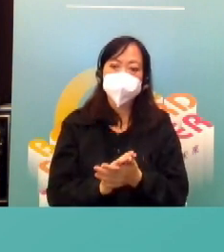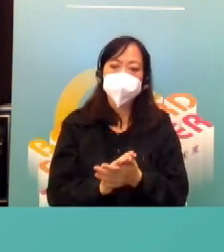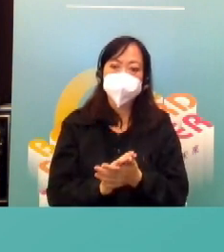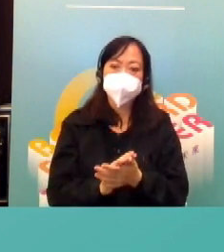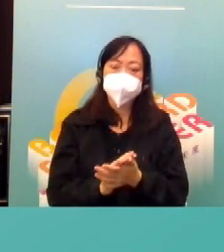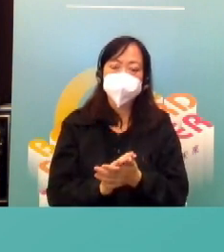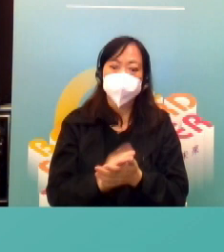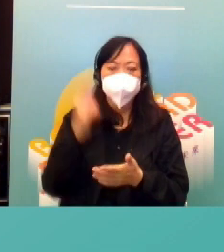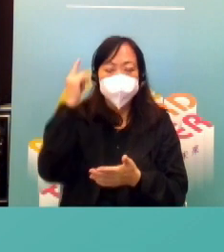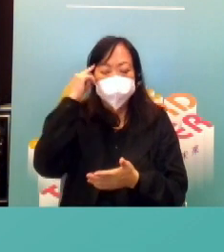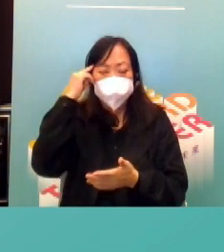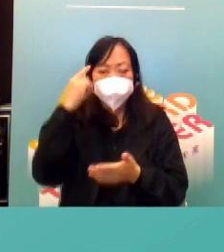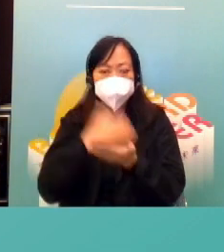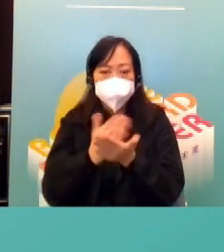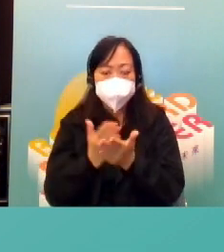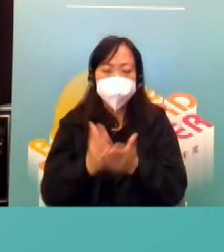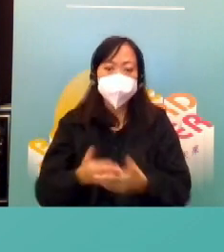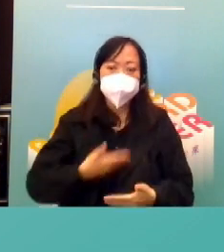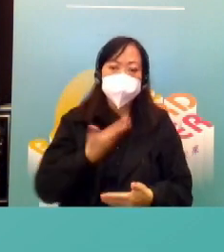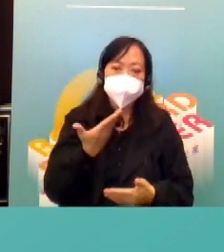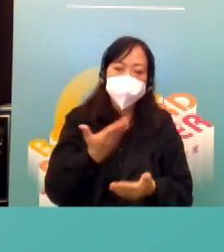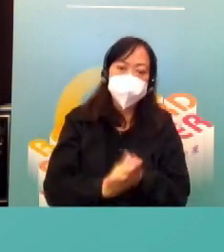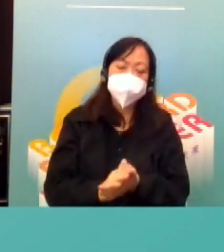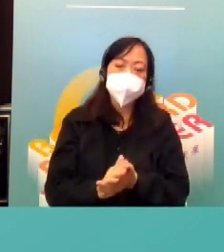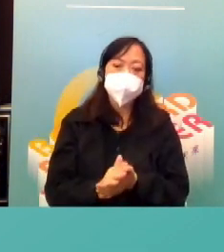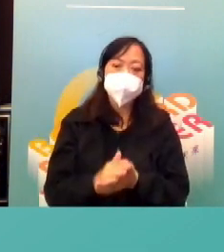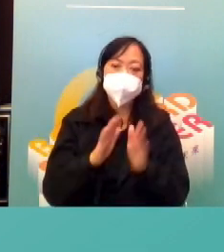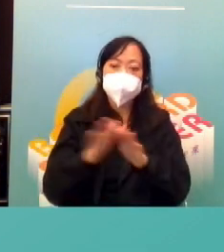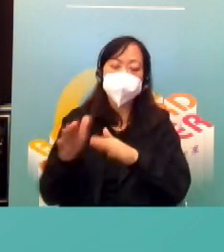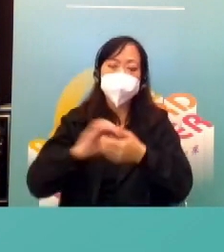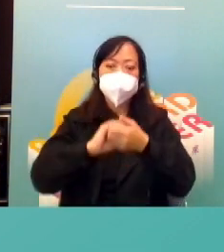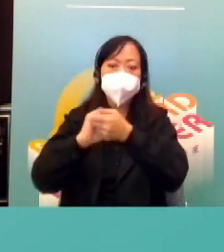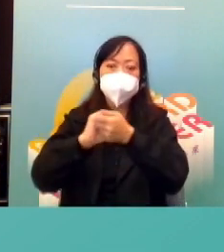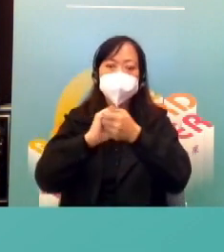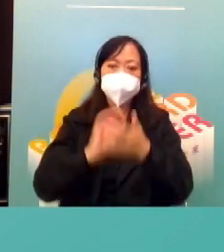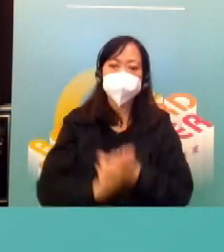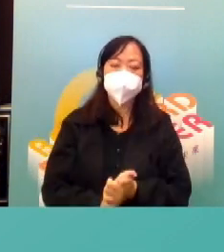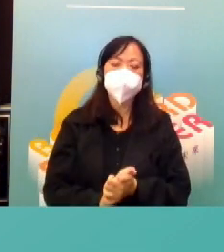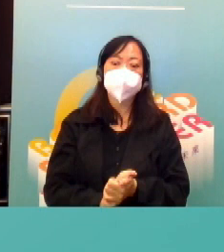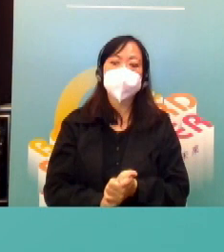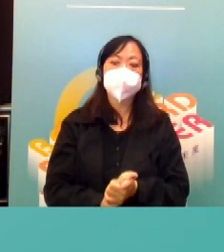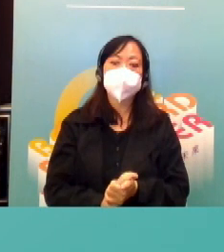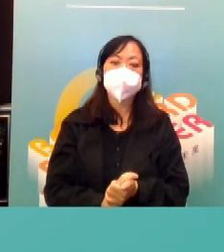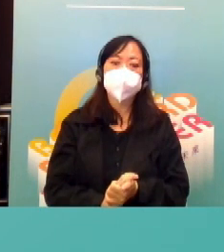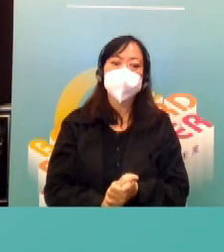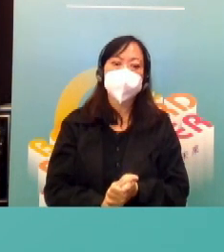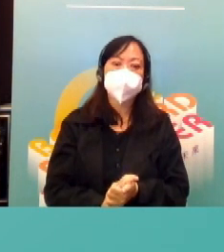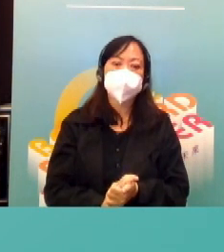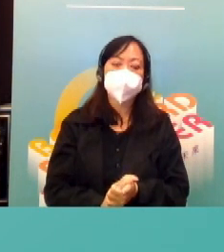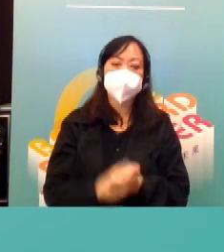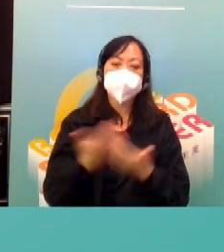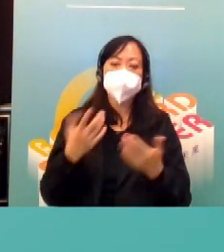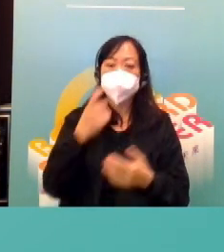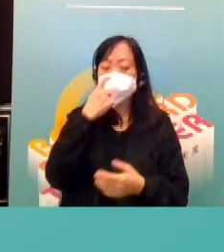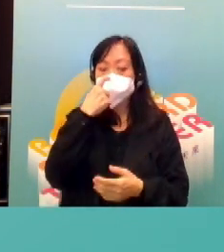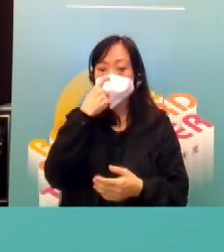successfully structure these outcomes-based contracts. And this is very much the role that Bridges has played in the UK market.